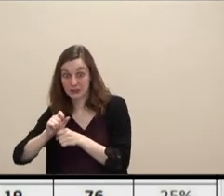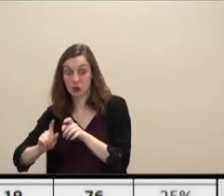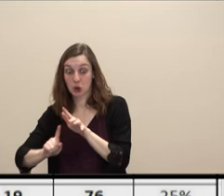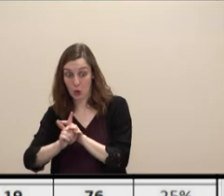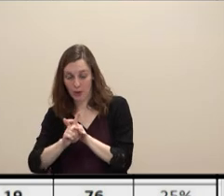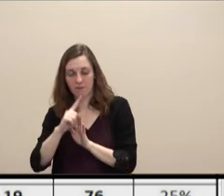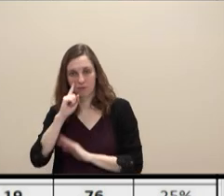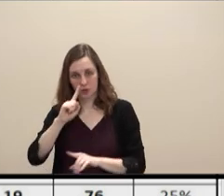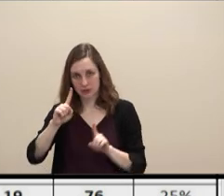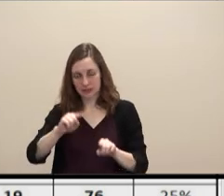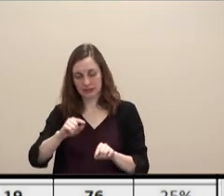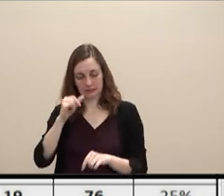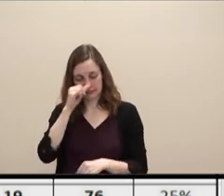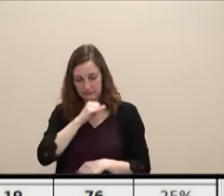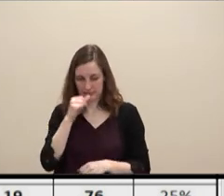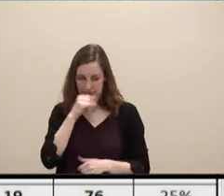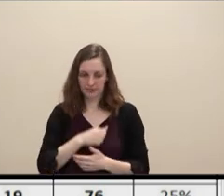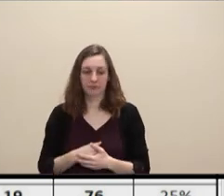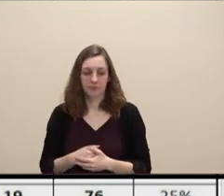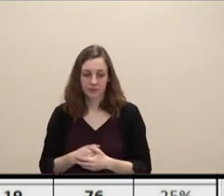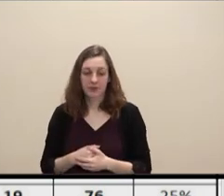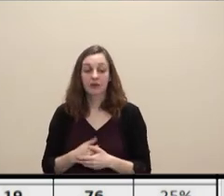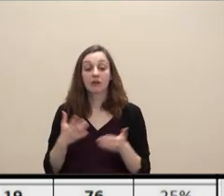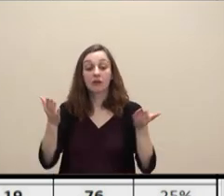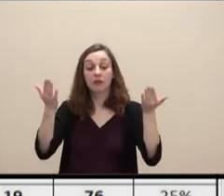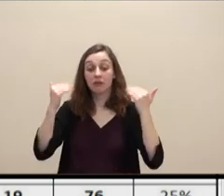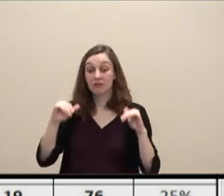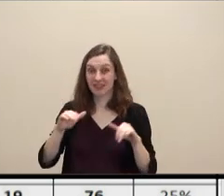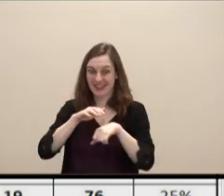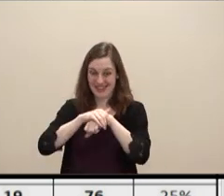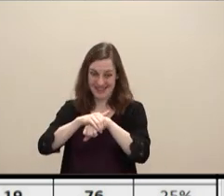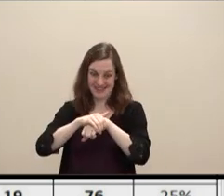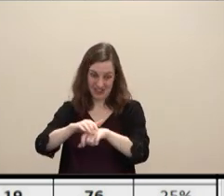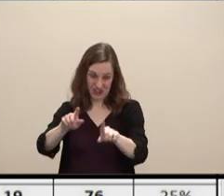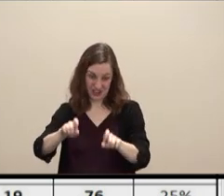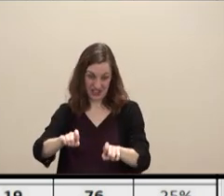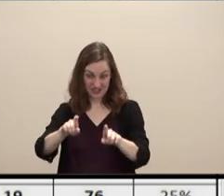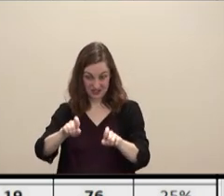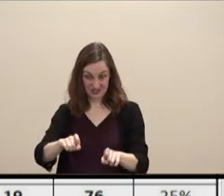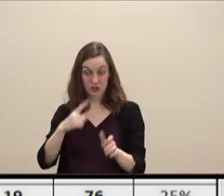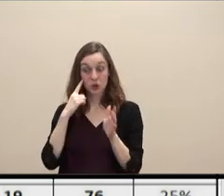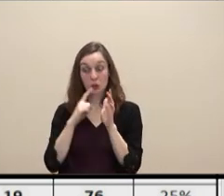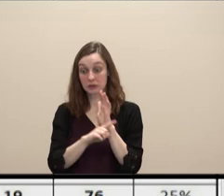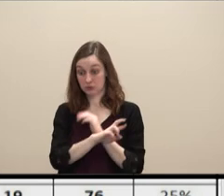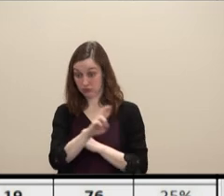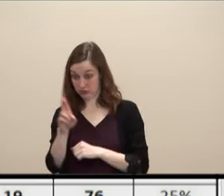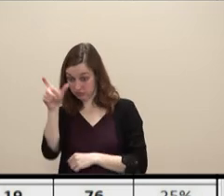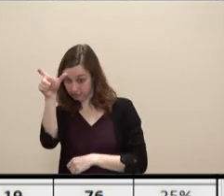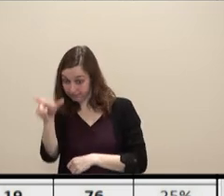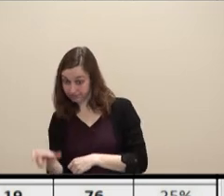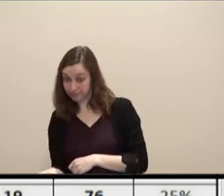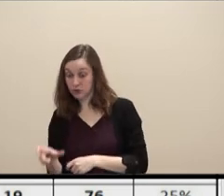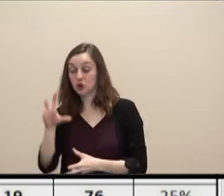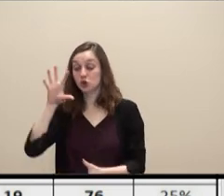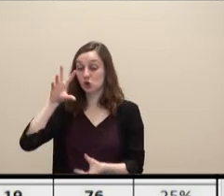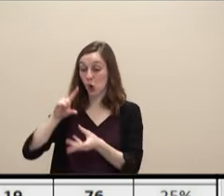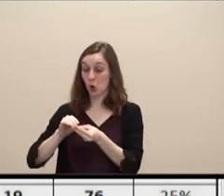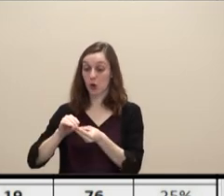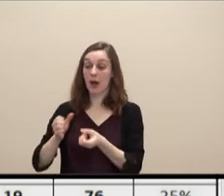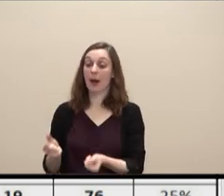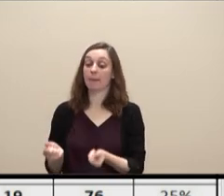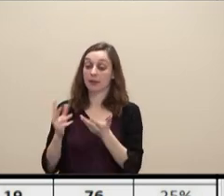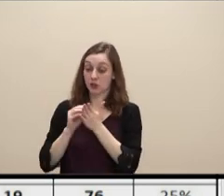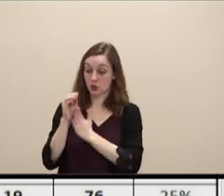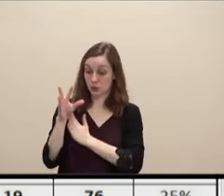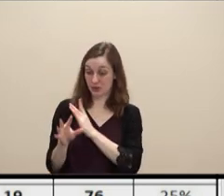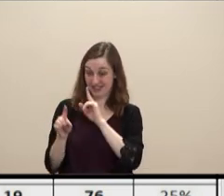English tests. You can see on the all the way to the right, the third column in that says total number of students tested, you'll see that those